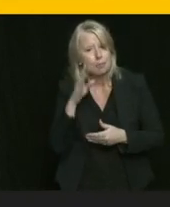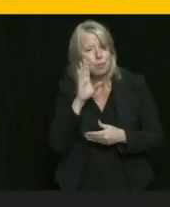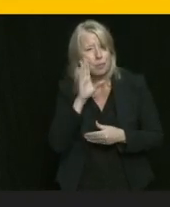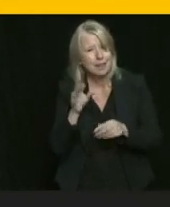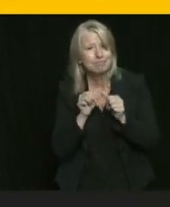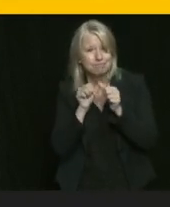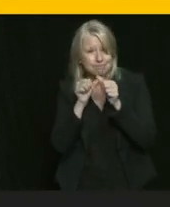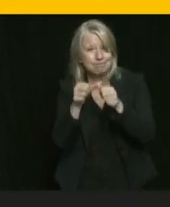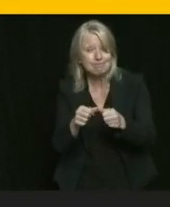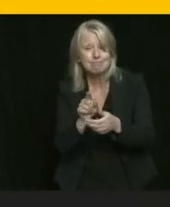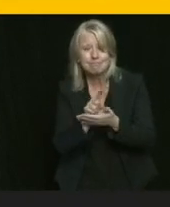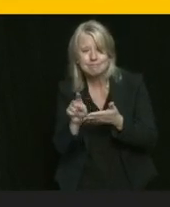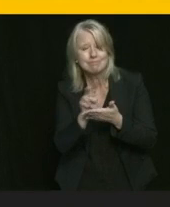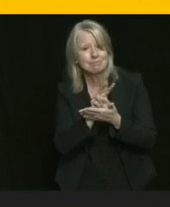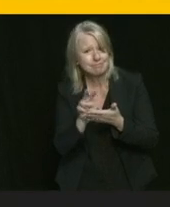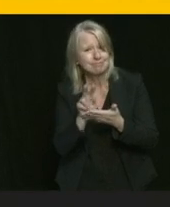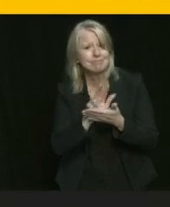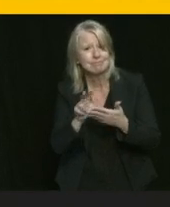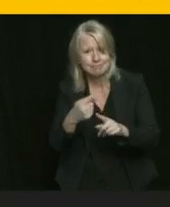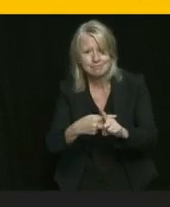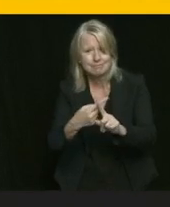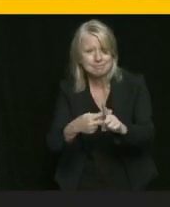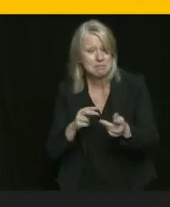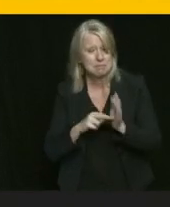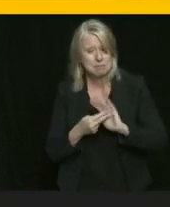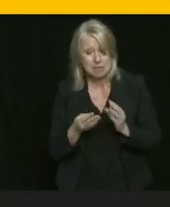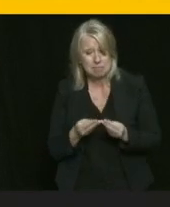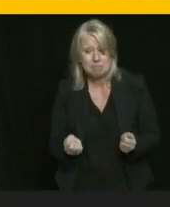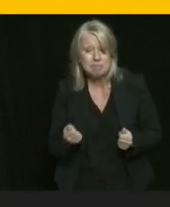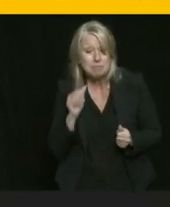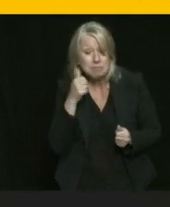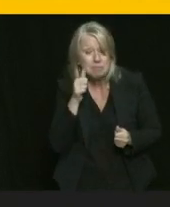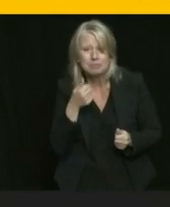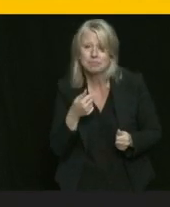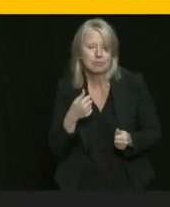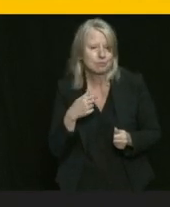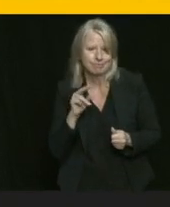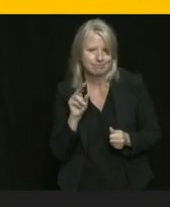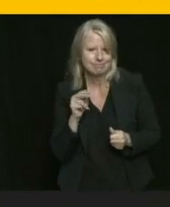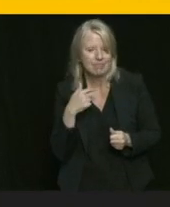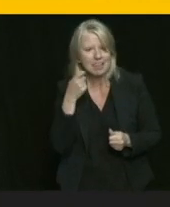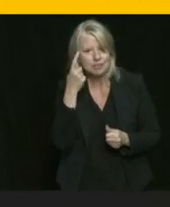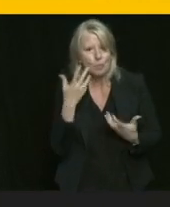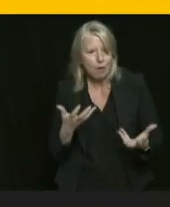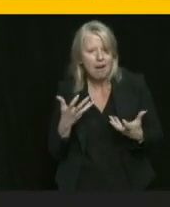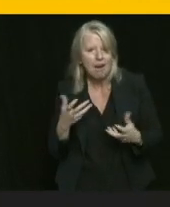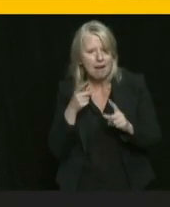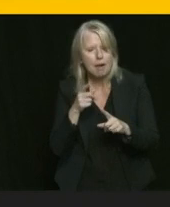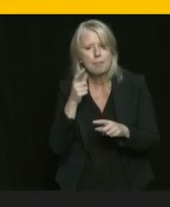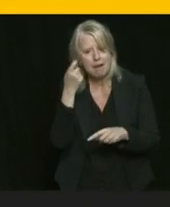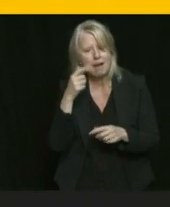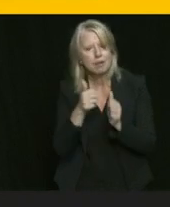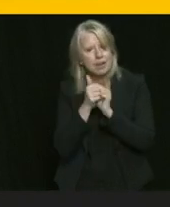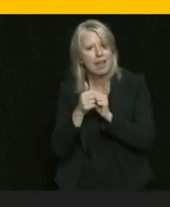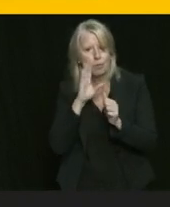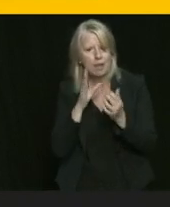for weeks and months and not hours or days as we might prefer. We will get through it.